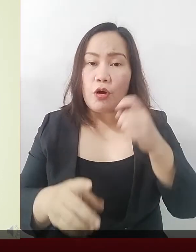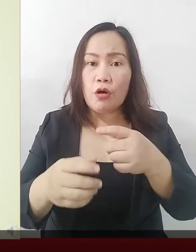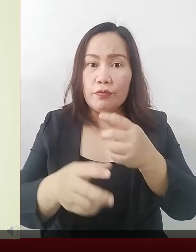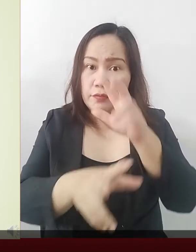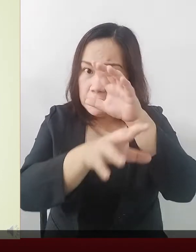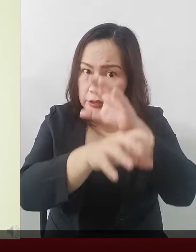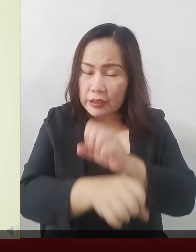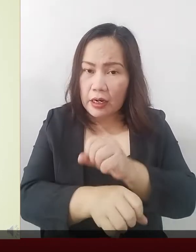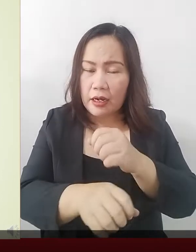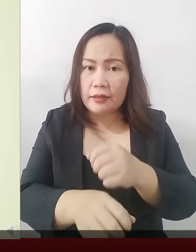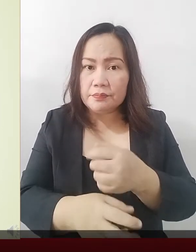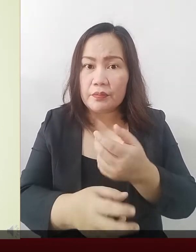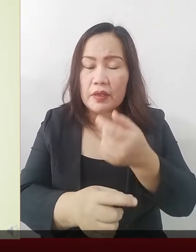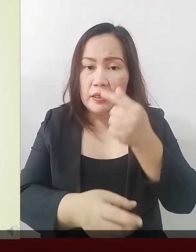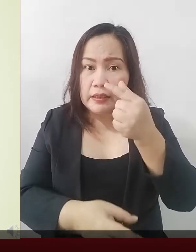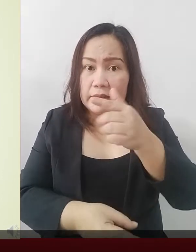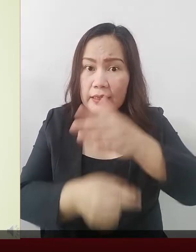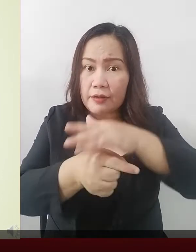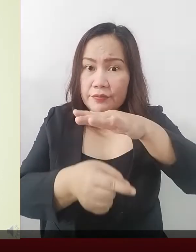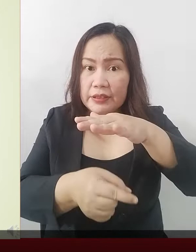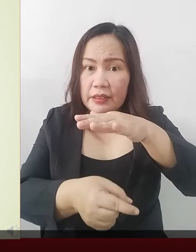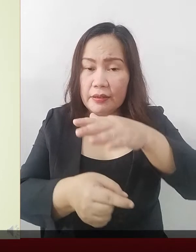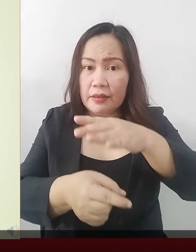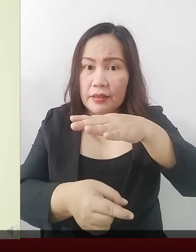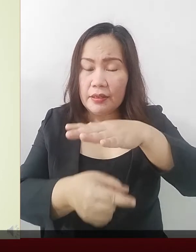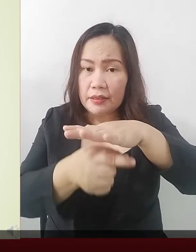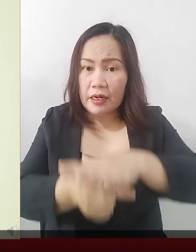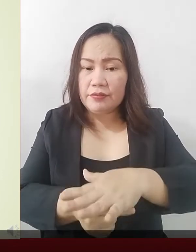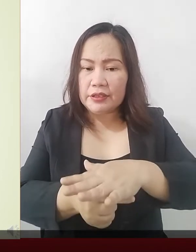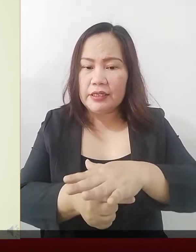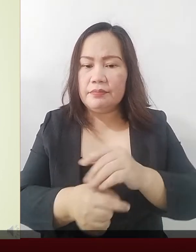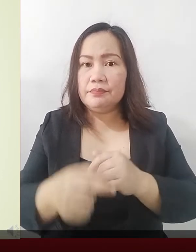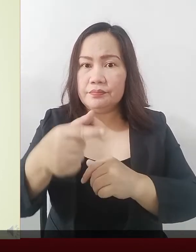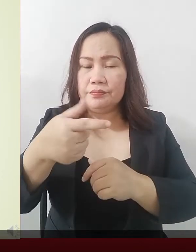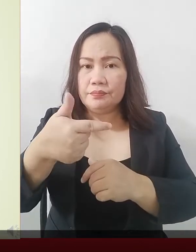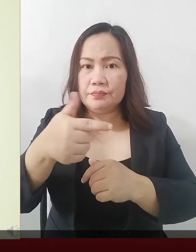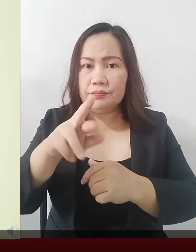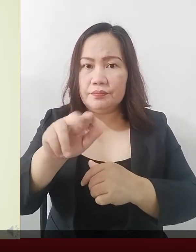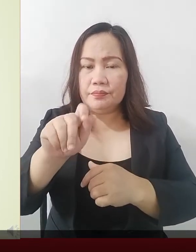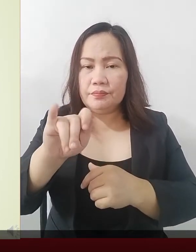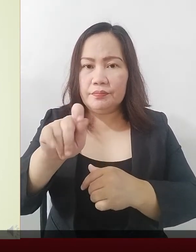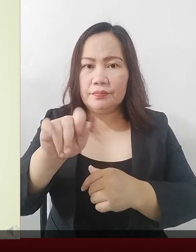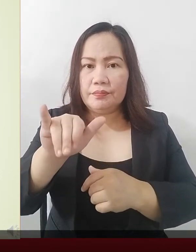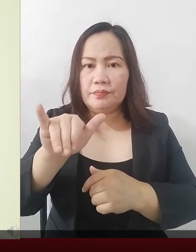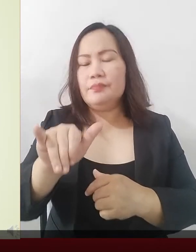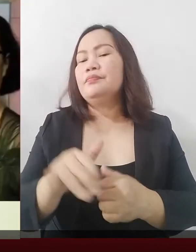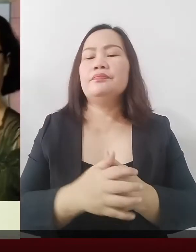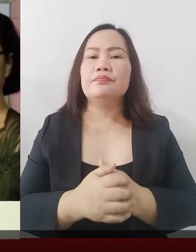equation is M is equal to K over G.